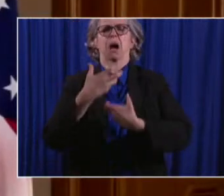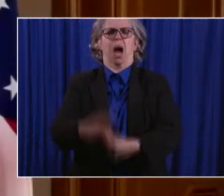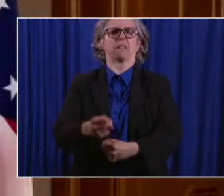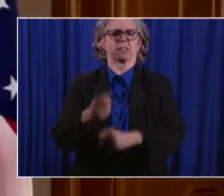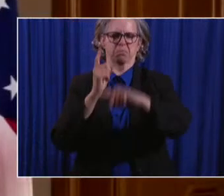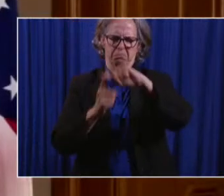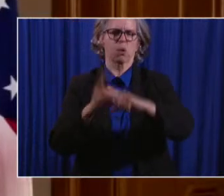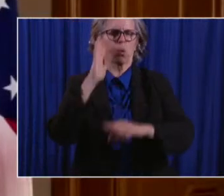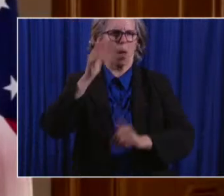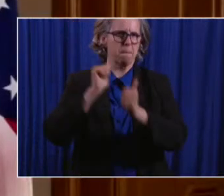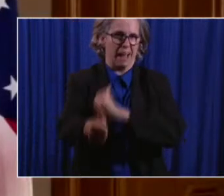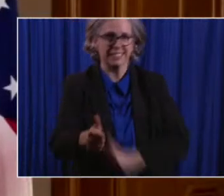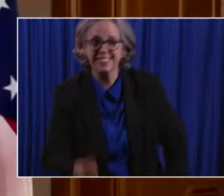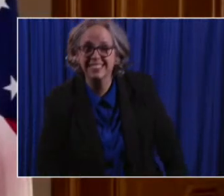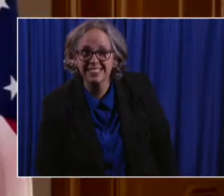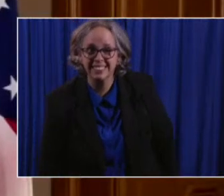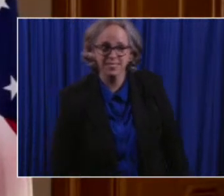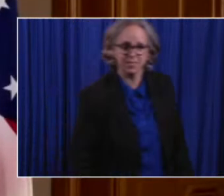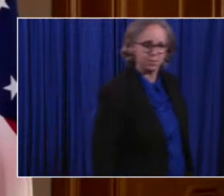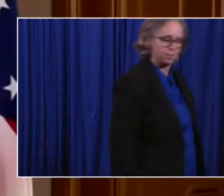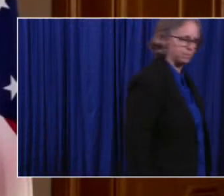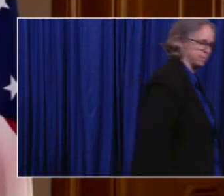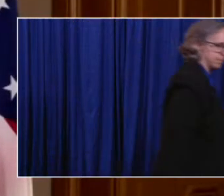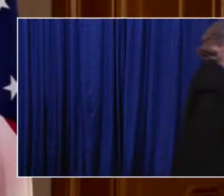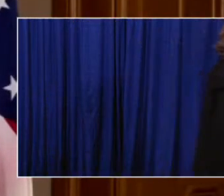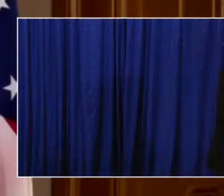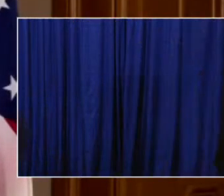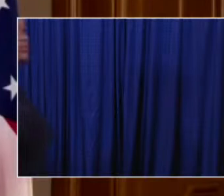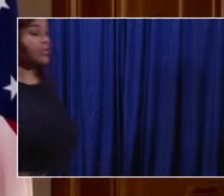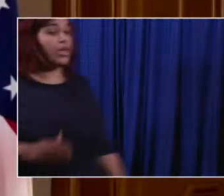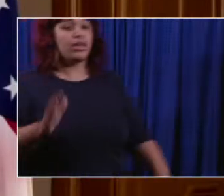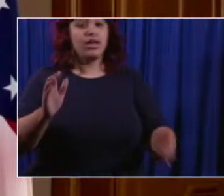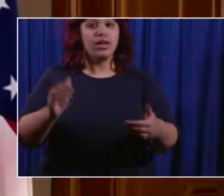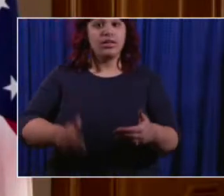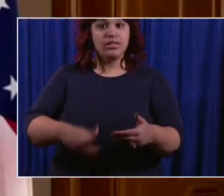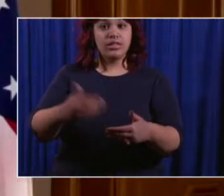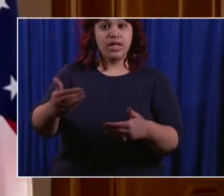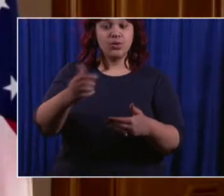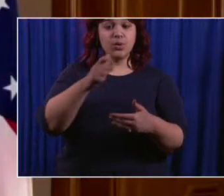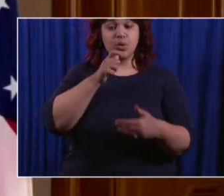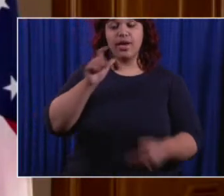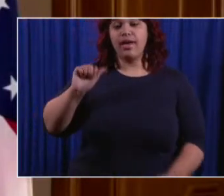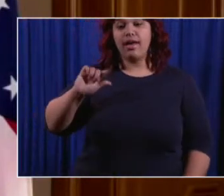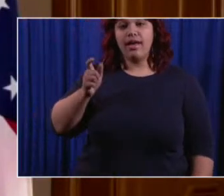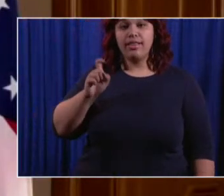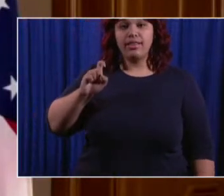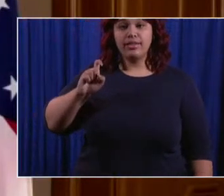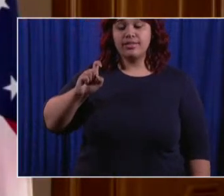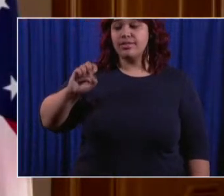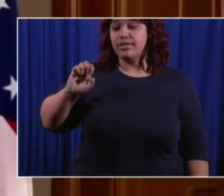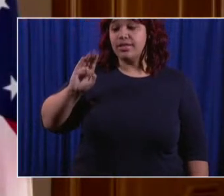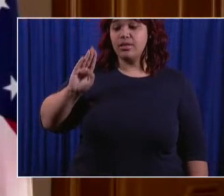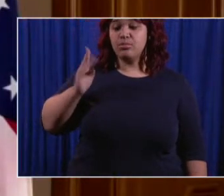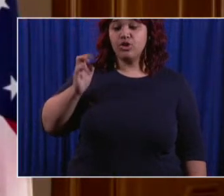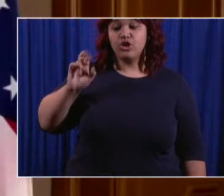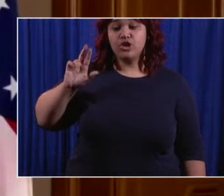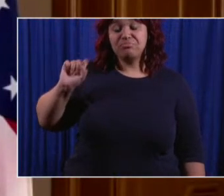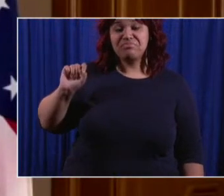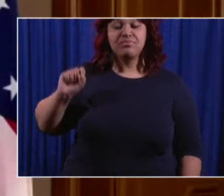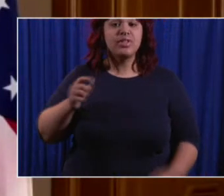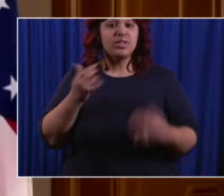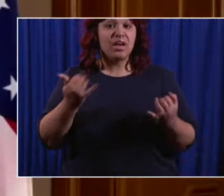Next question is from Alex Ebert at Bloomberg. Good afternoon, Governor. The Peloton announcement today also comes with an